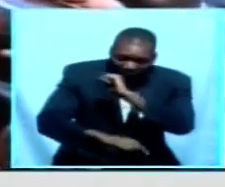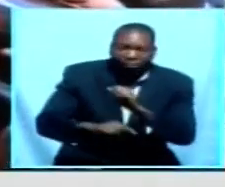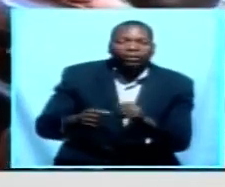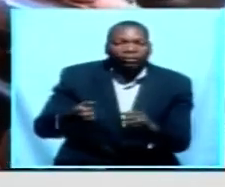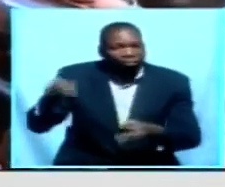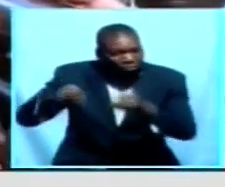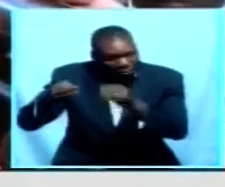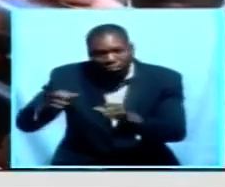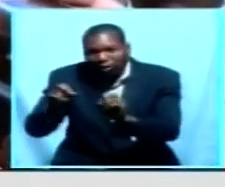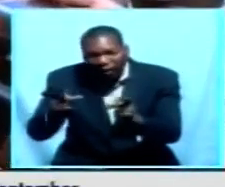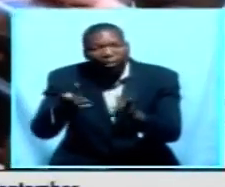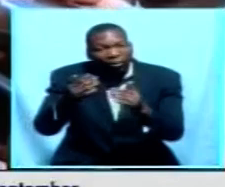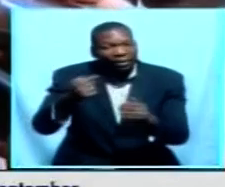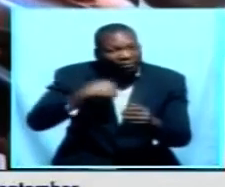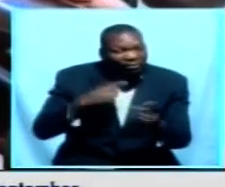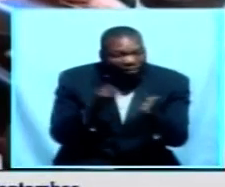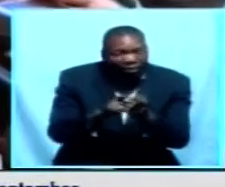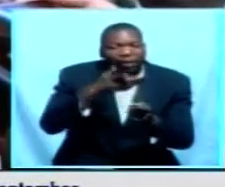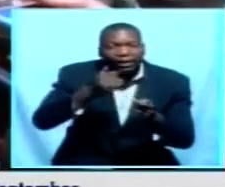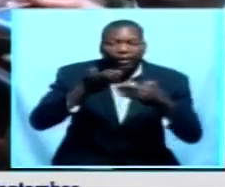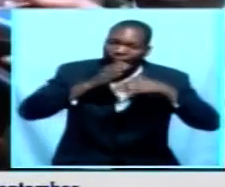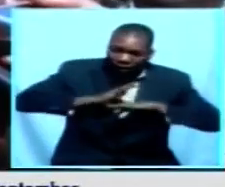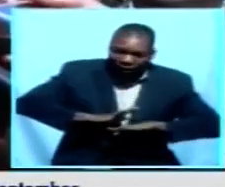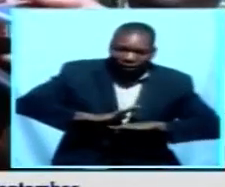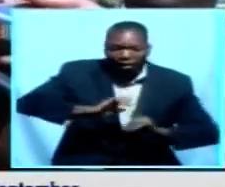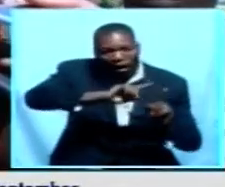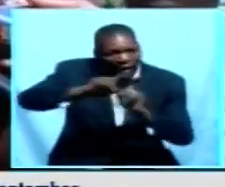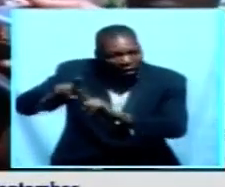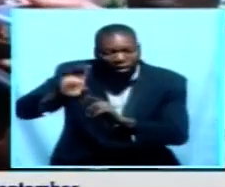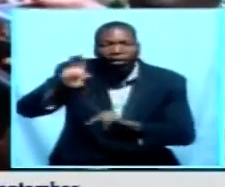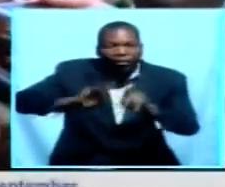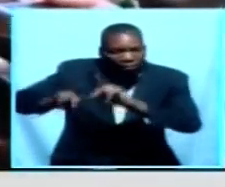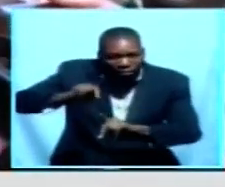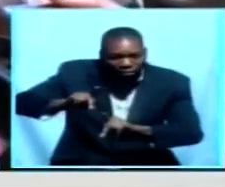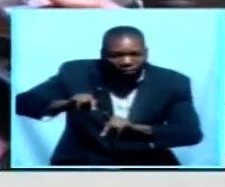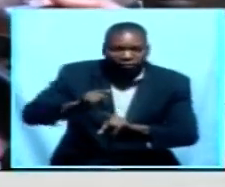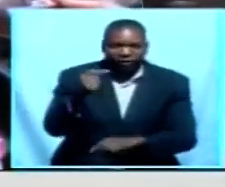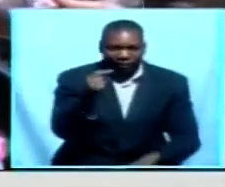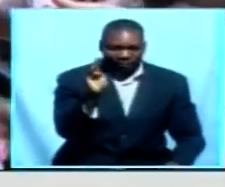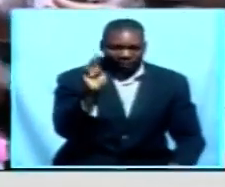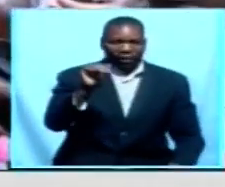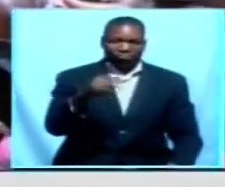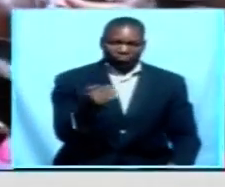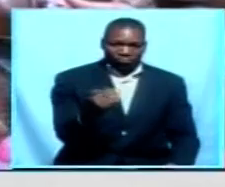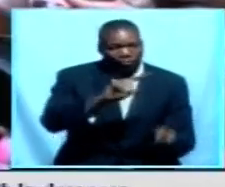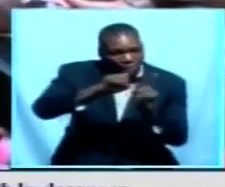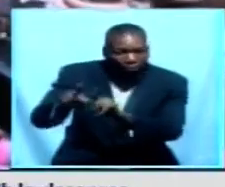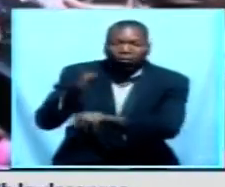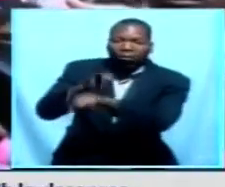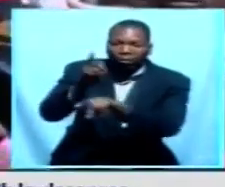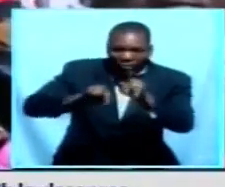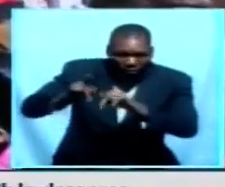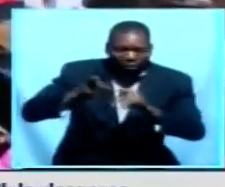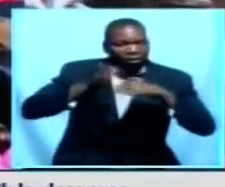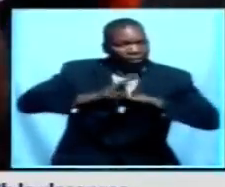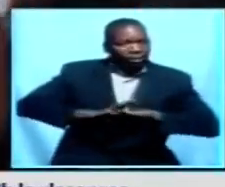me, let him call for peace. Let him go there. His supporters, his deputy, GBM, will call him, let him go there and tell the people that we want peace. Only